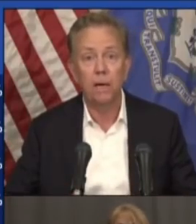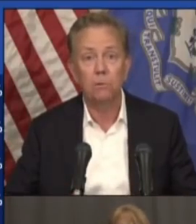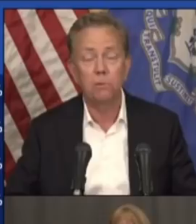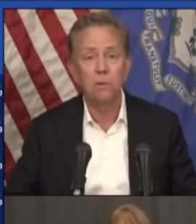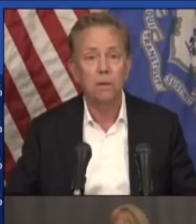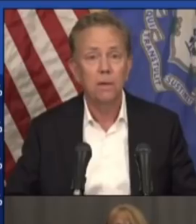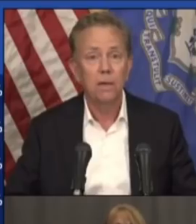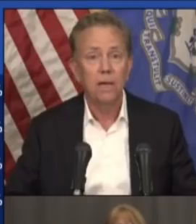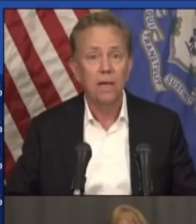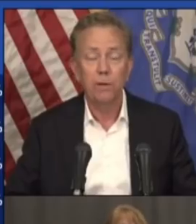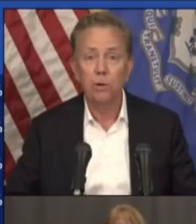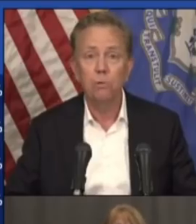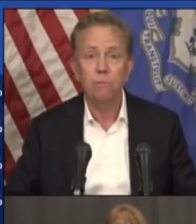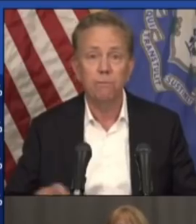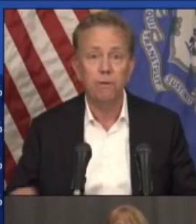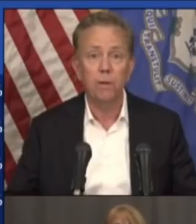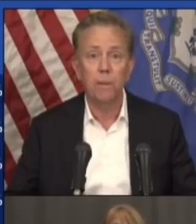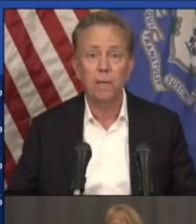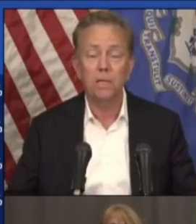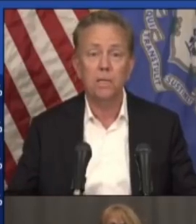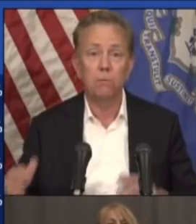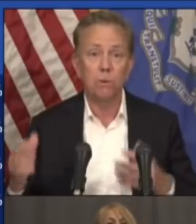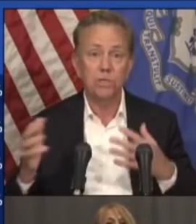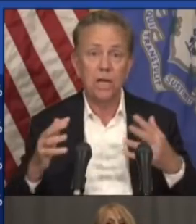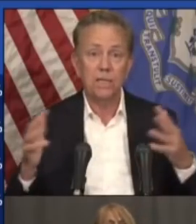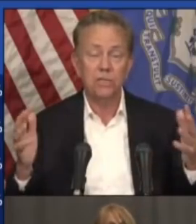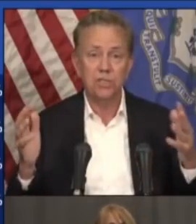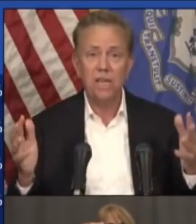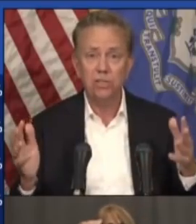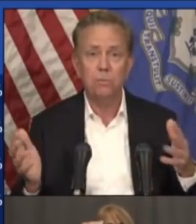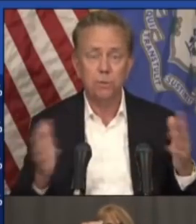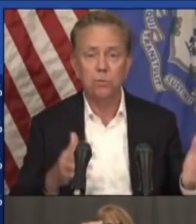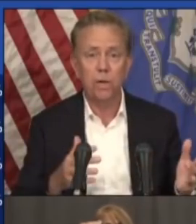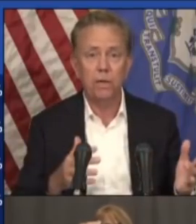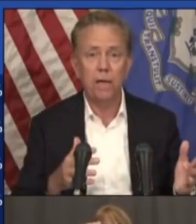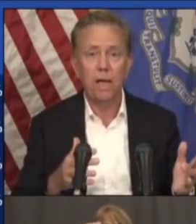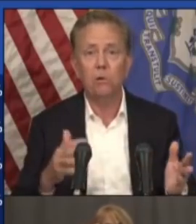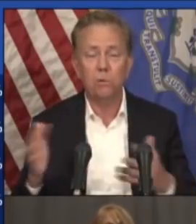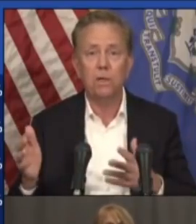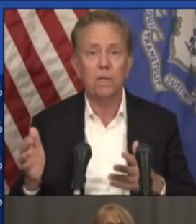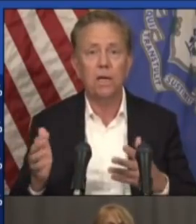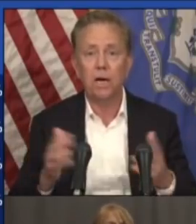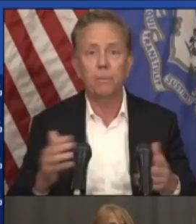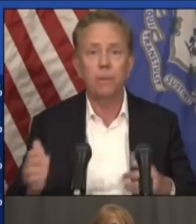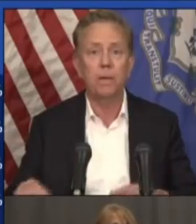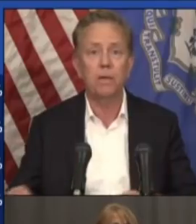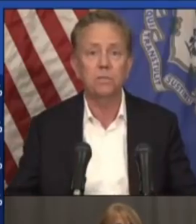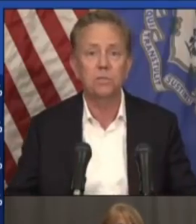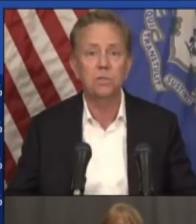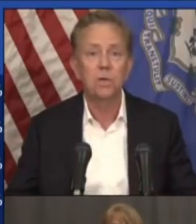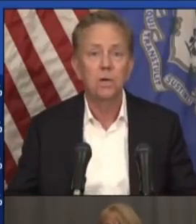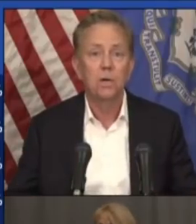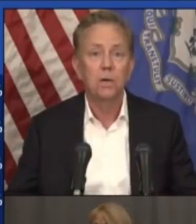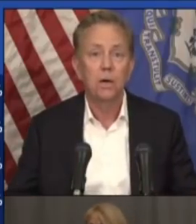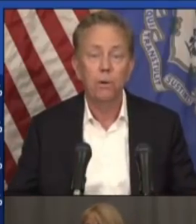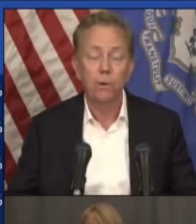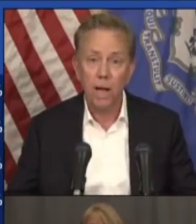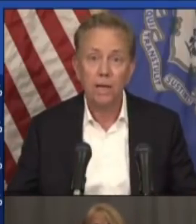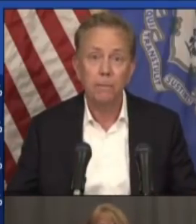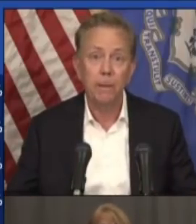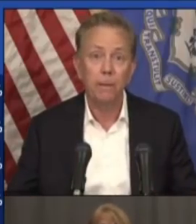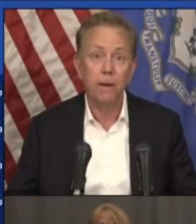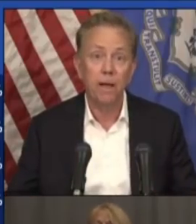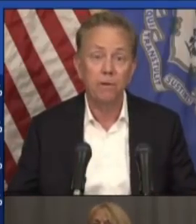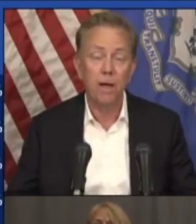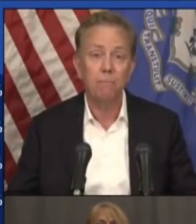public health? And we knew fundamentally that there was not this tension between health and the economy because we were